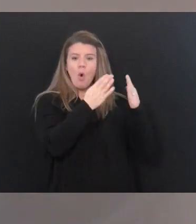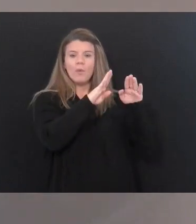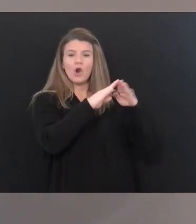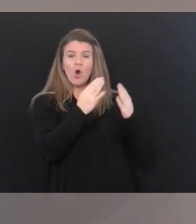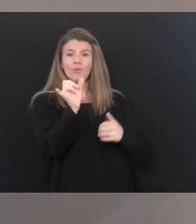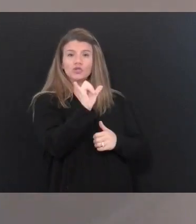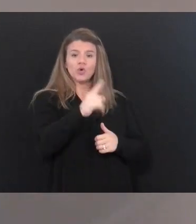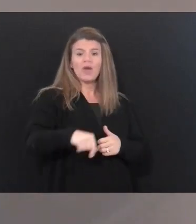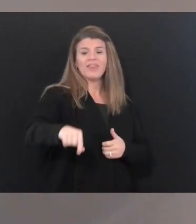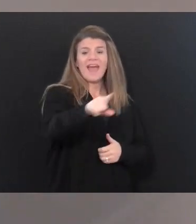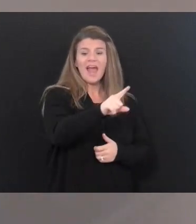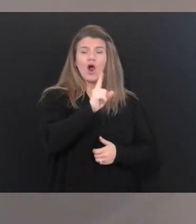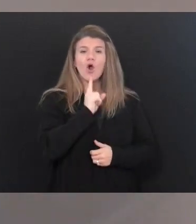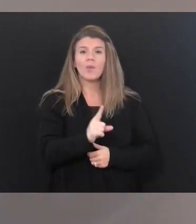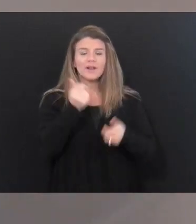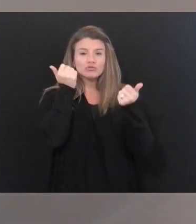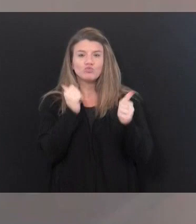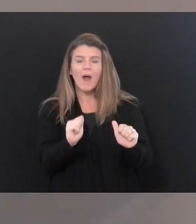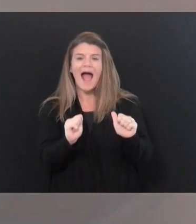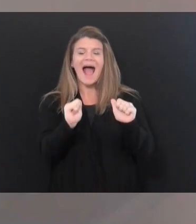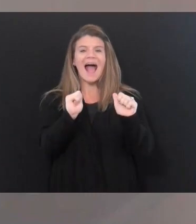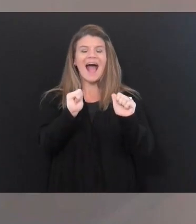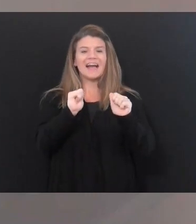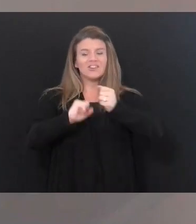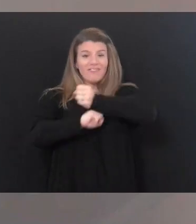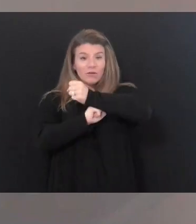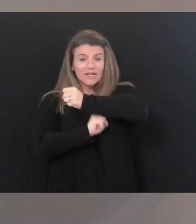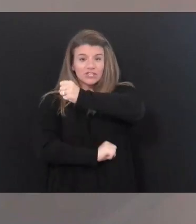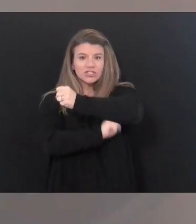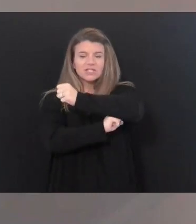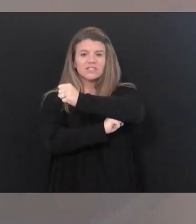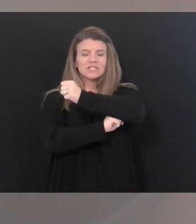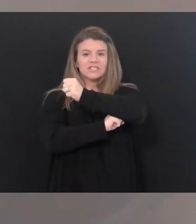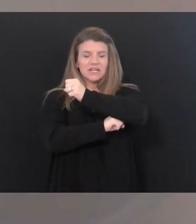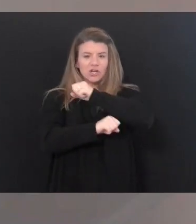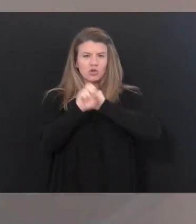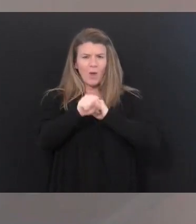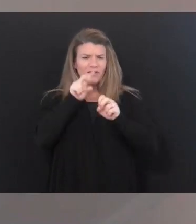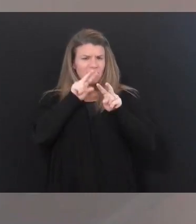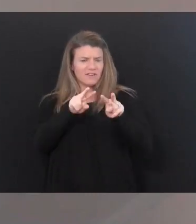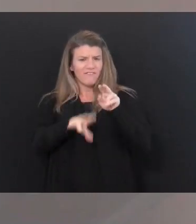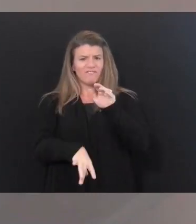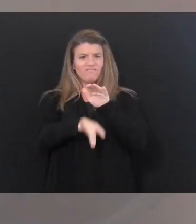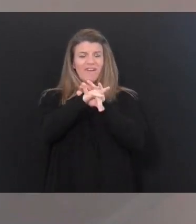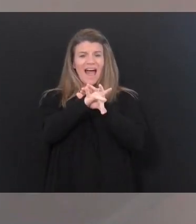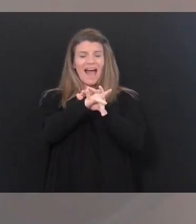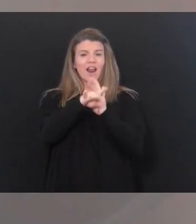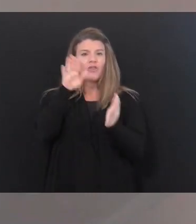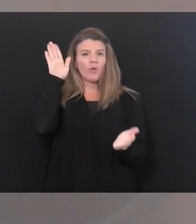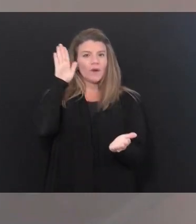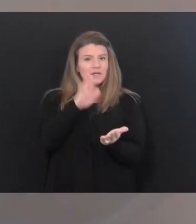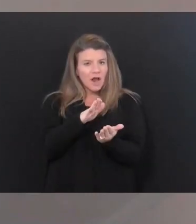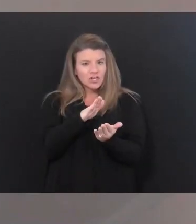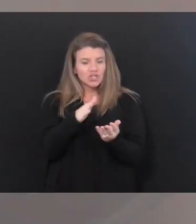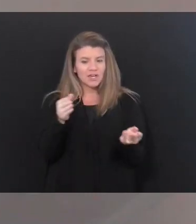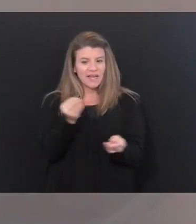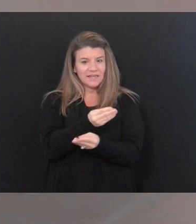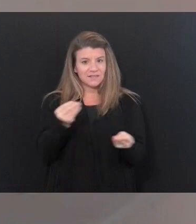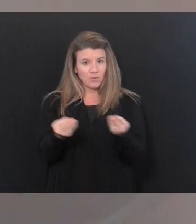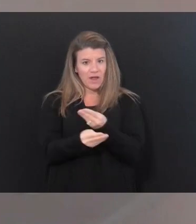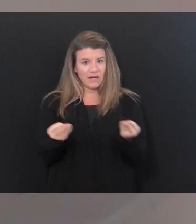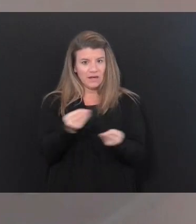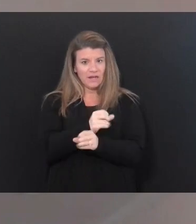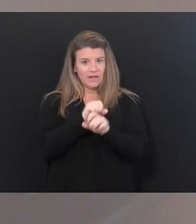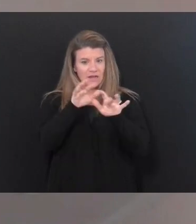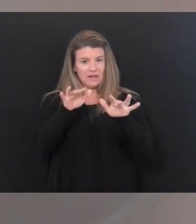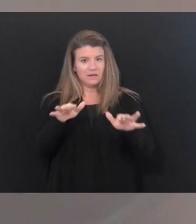are trying to foundationally define a reduction in the spread of the COVID virus